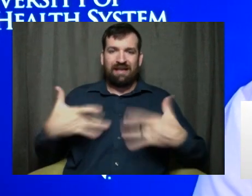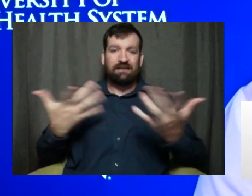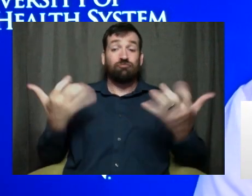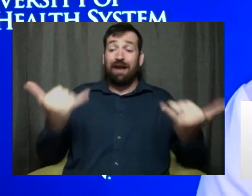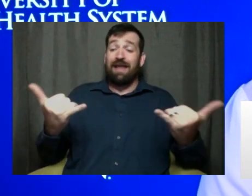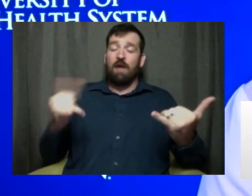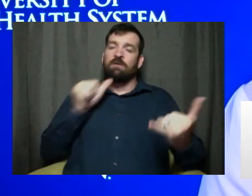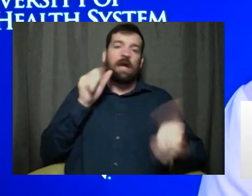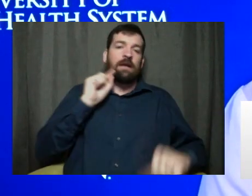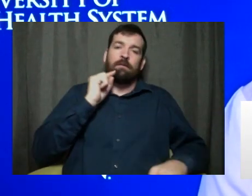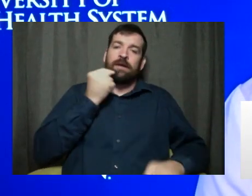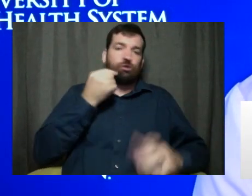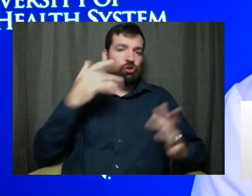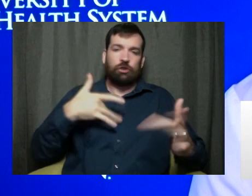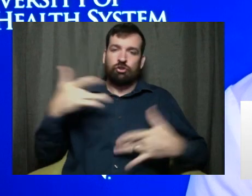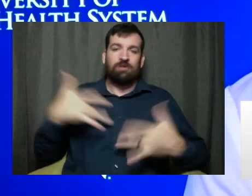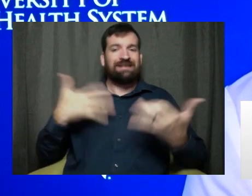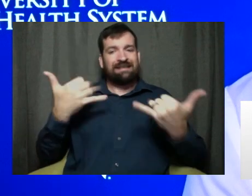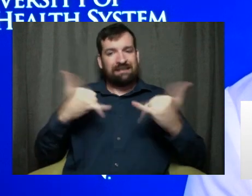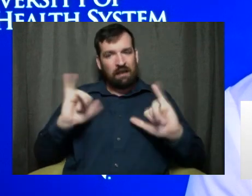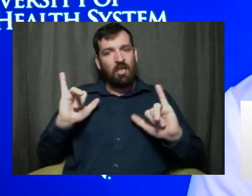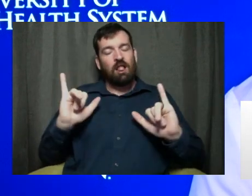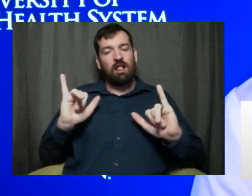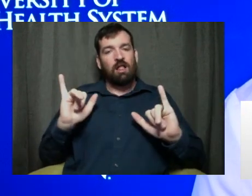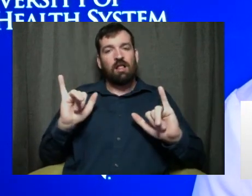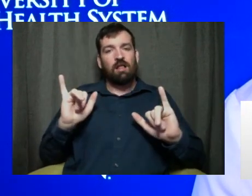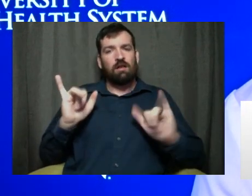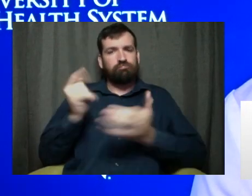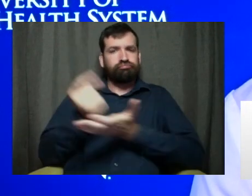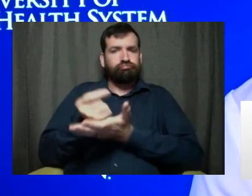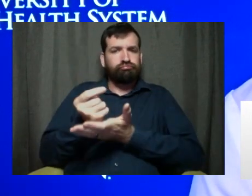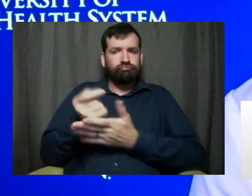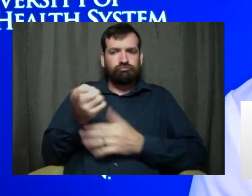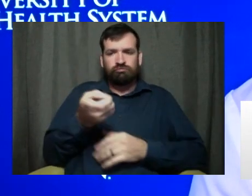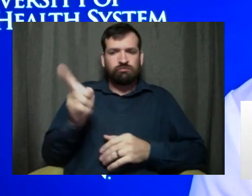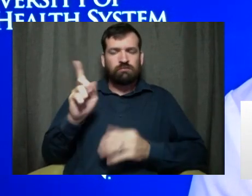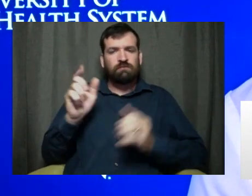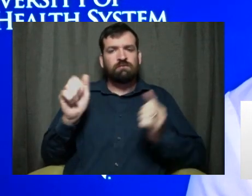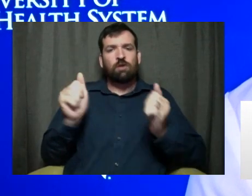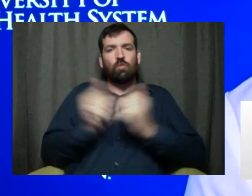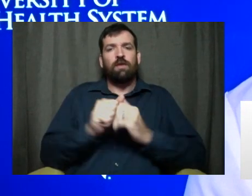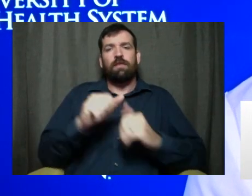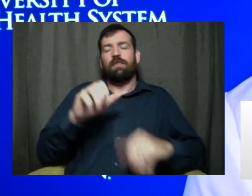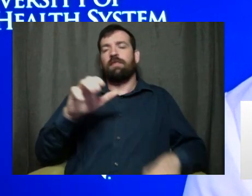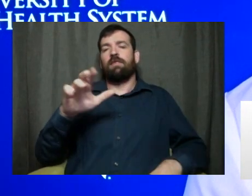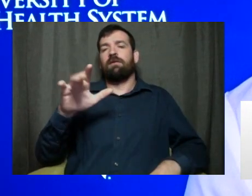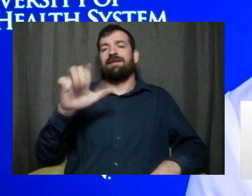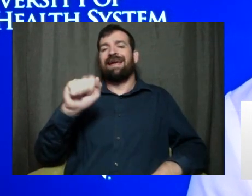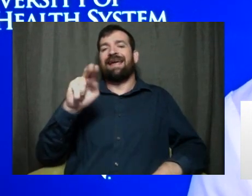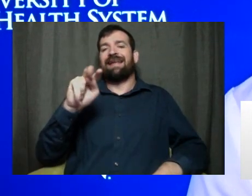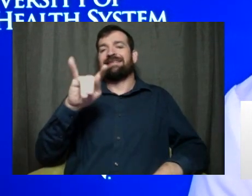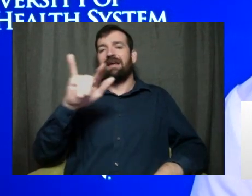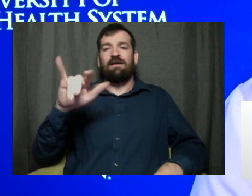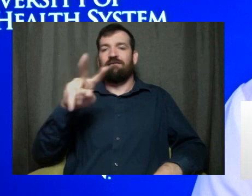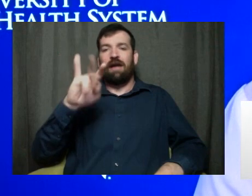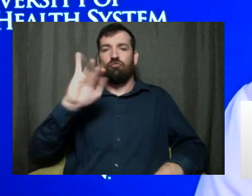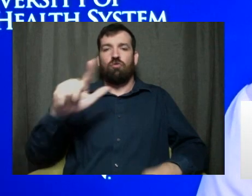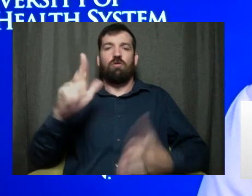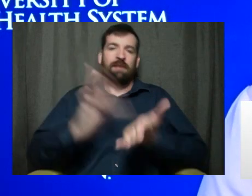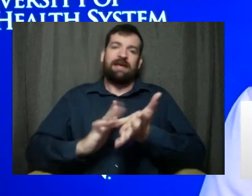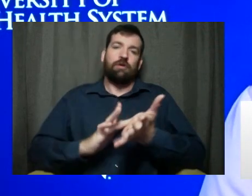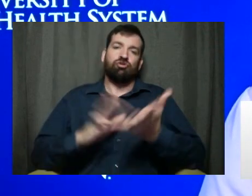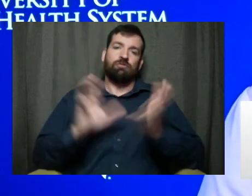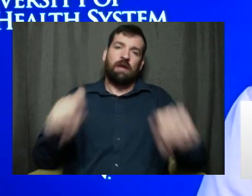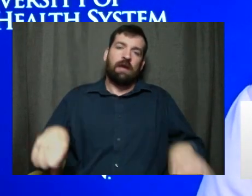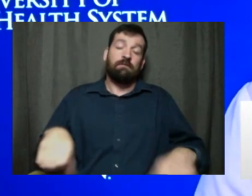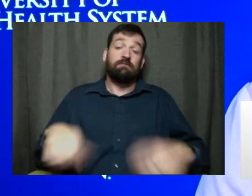we still can treat that disease with oseltamivir, the antiviral for influenza as well. So right now not a big